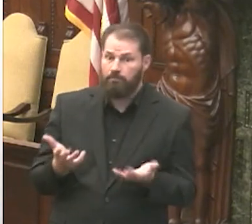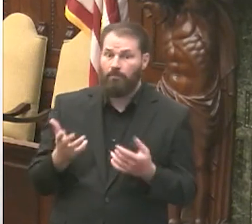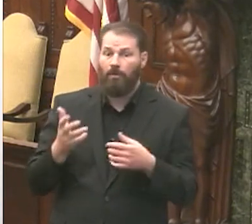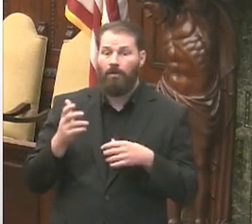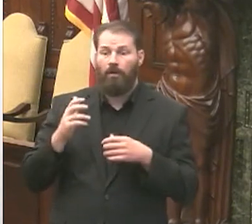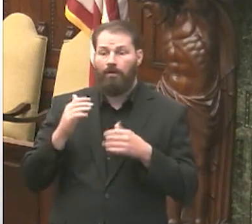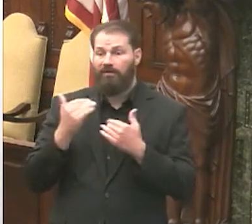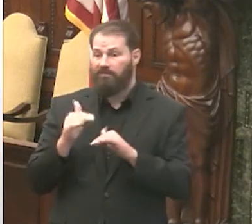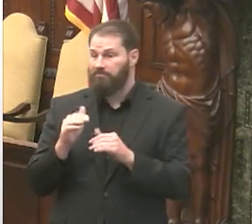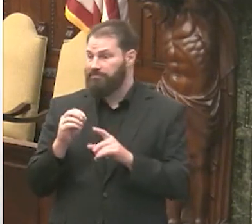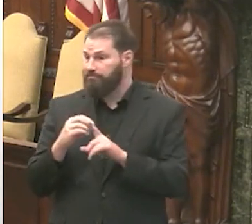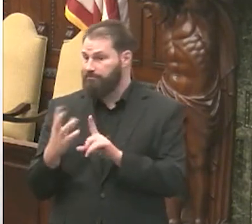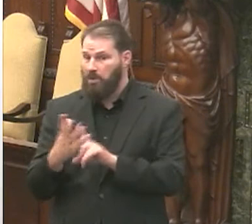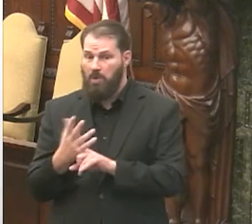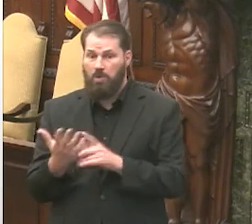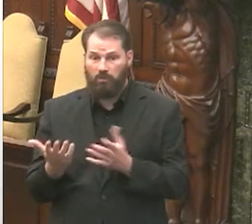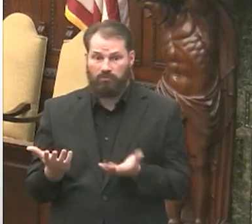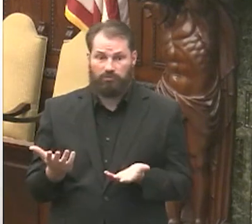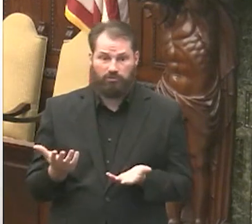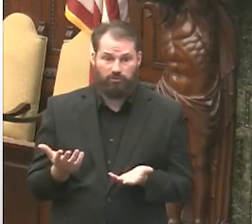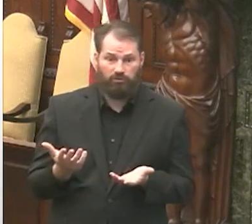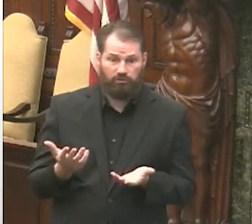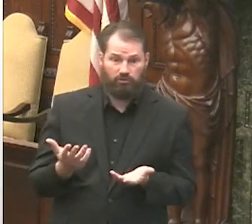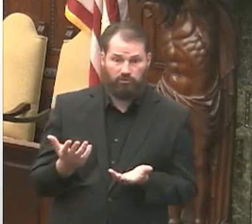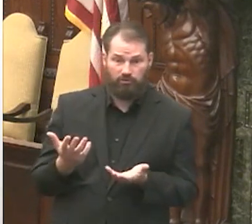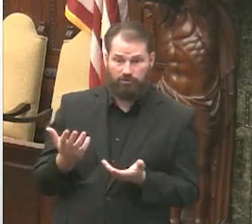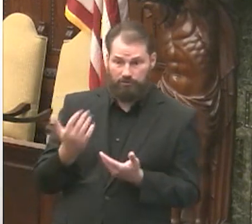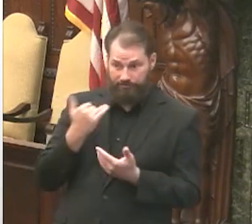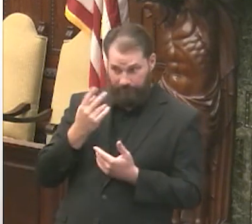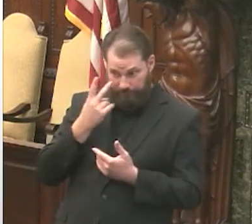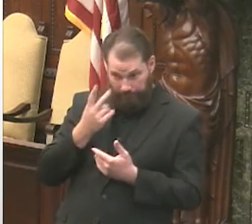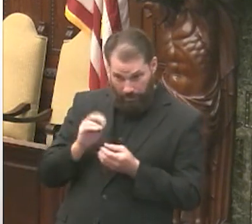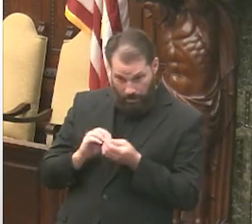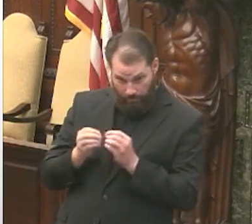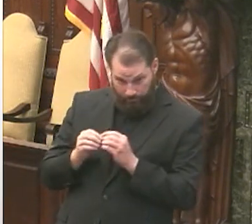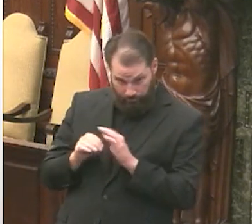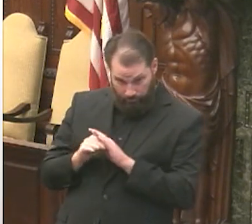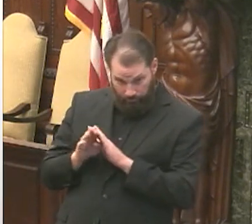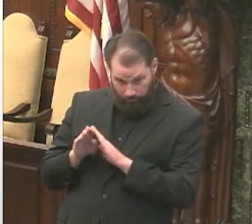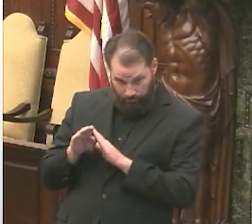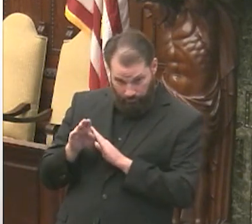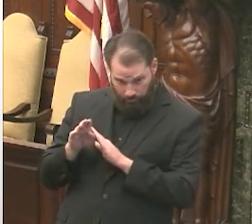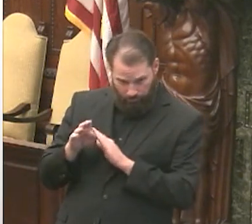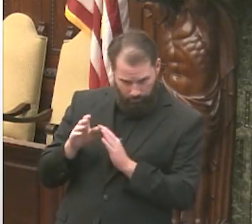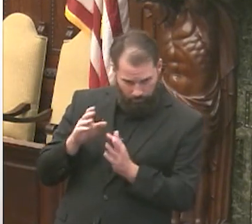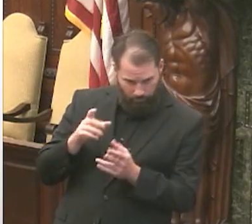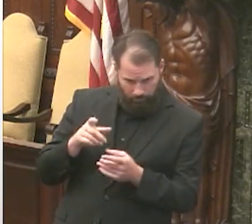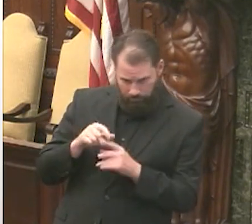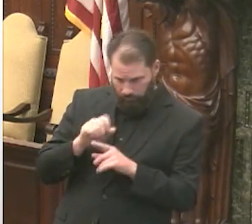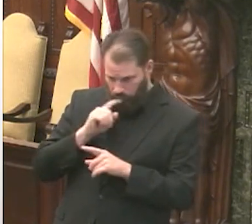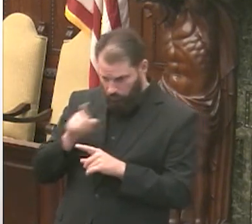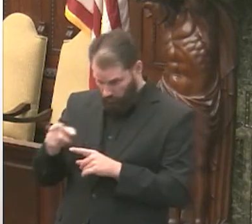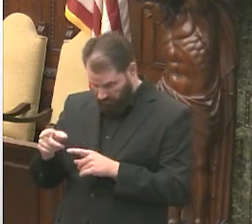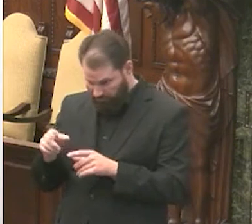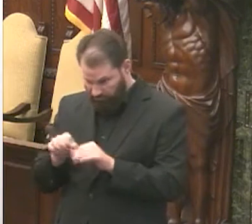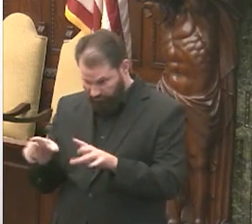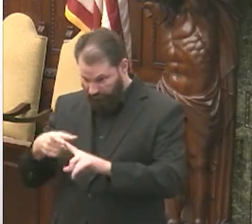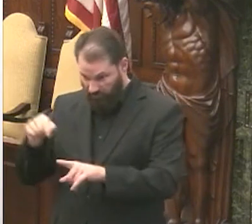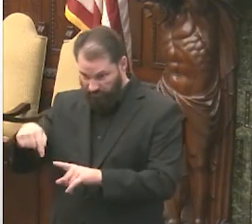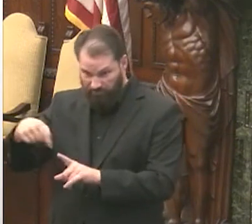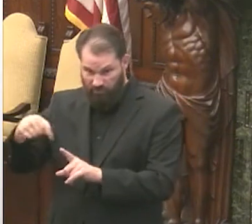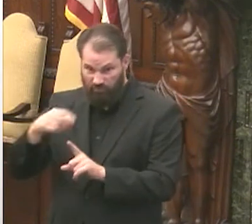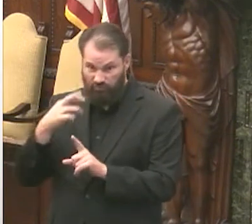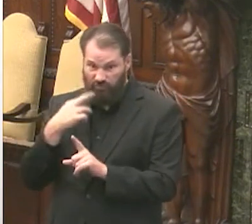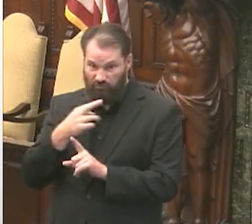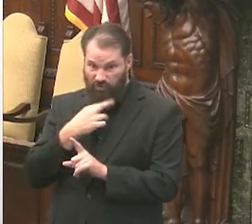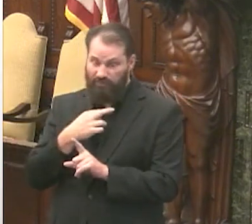counts begin to rise and we have evidence we have evidence of spread within restaurants, then we'll reconsider that. We do recognize it's a